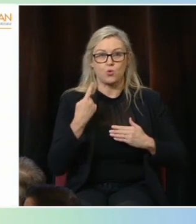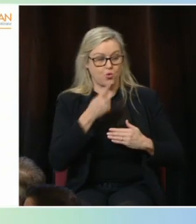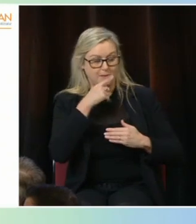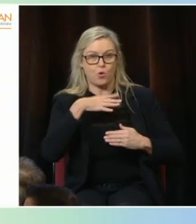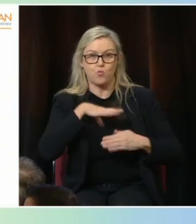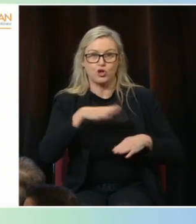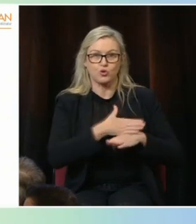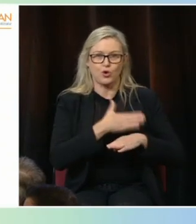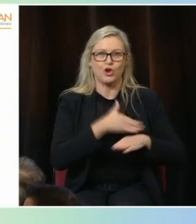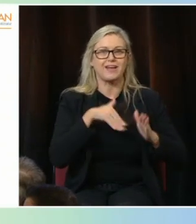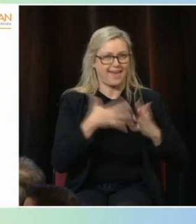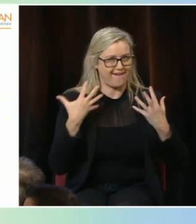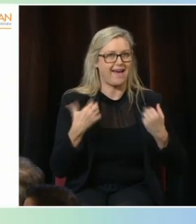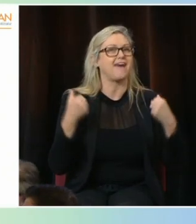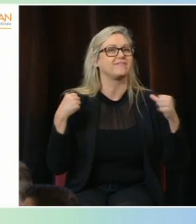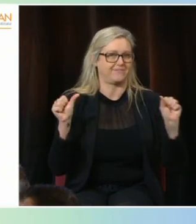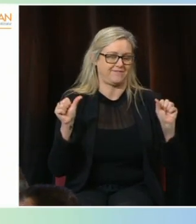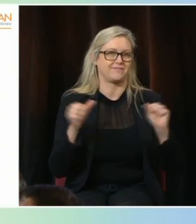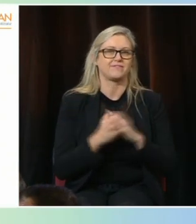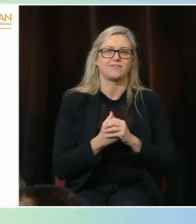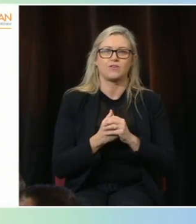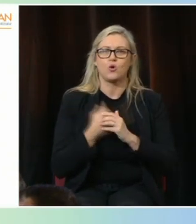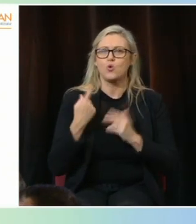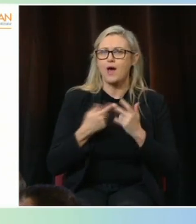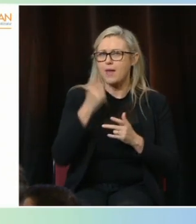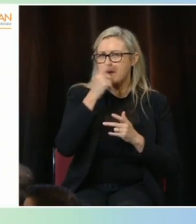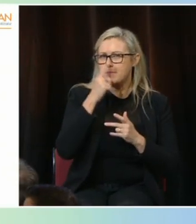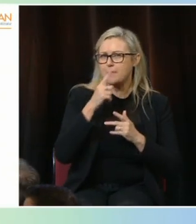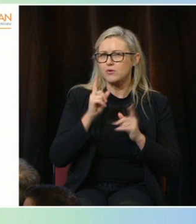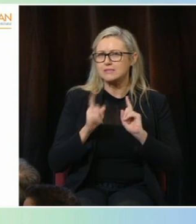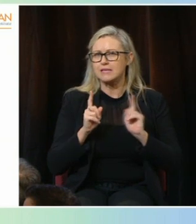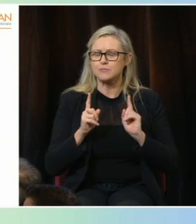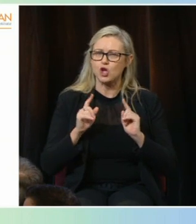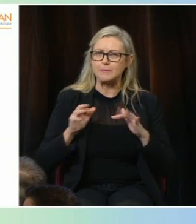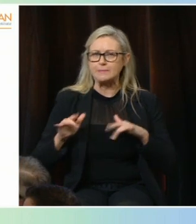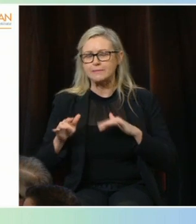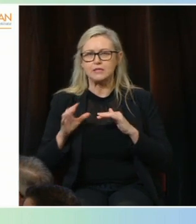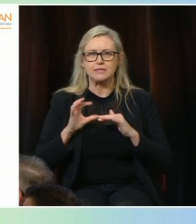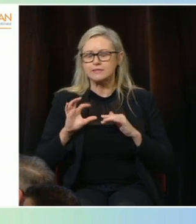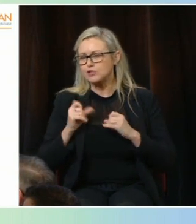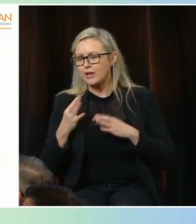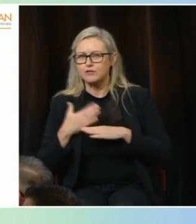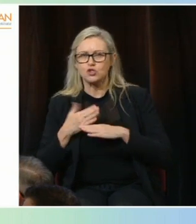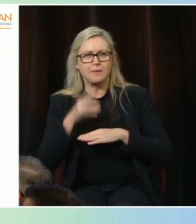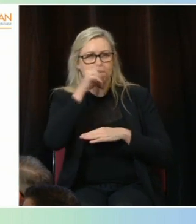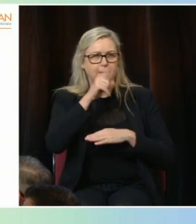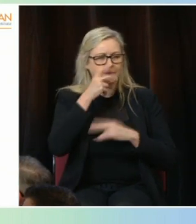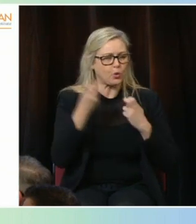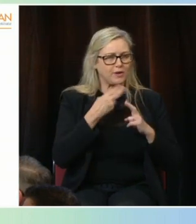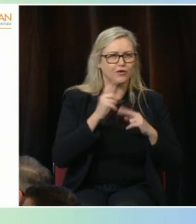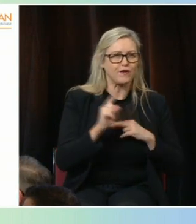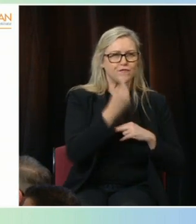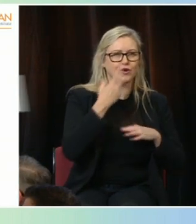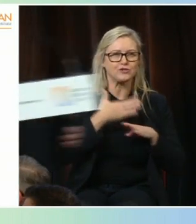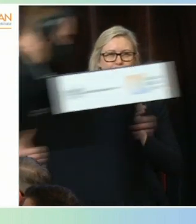now have one it means that people that might otherwise be at the fringes of the labor markets young people looking for their first job people